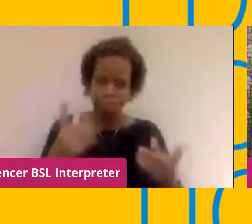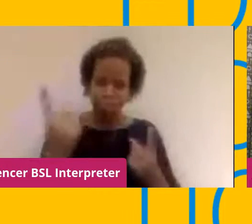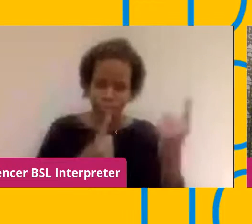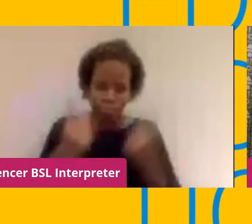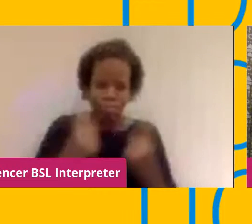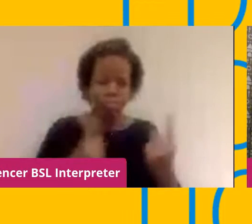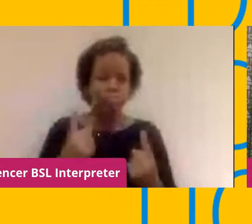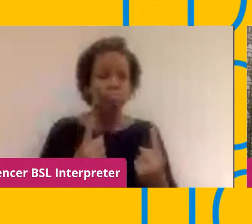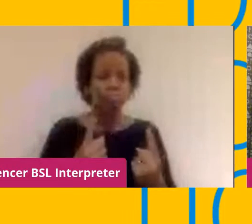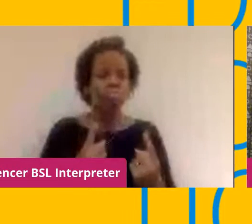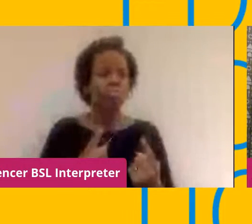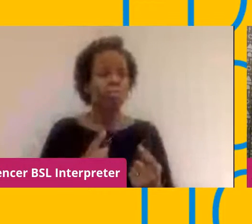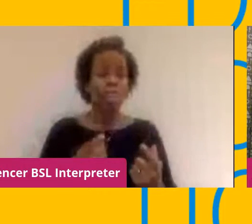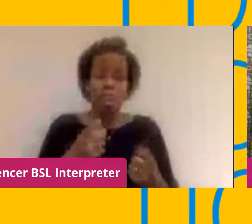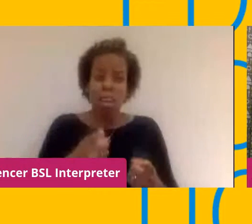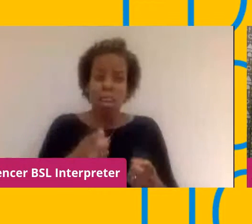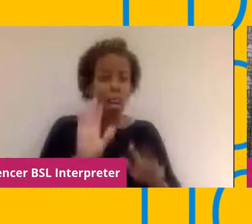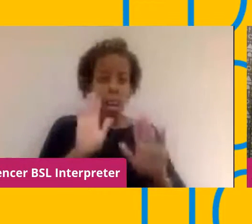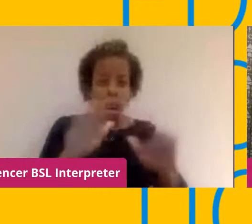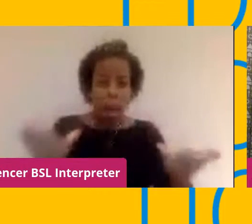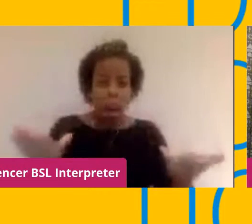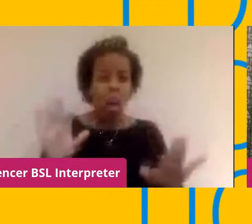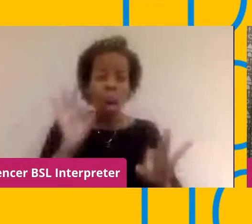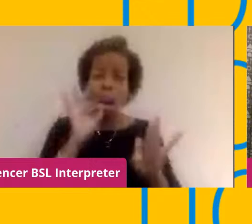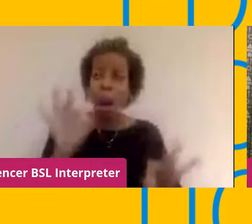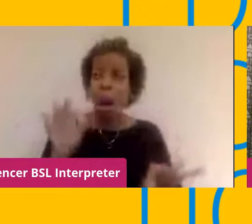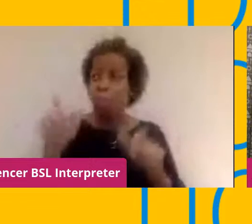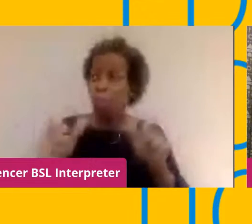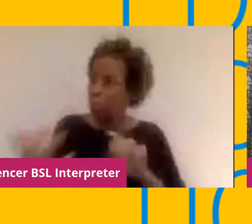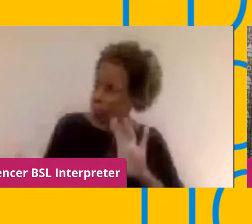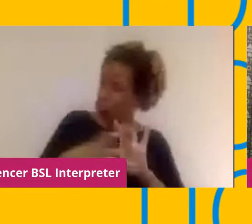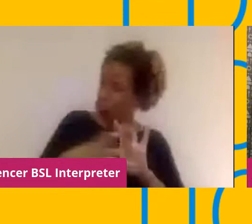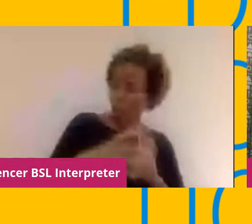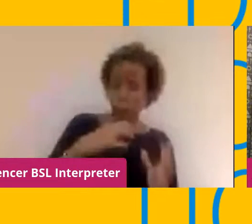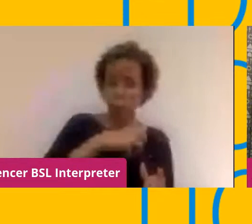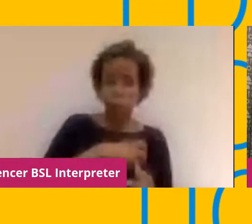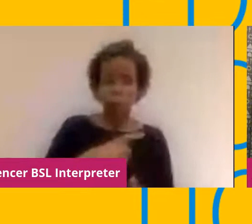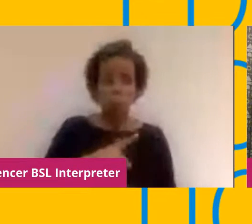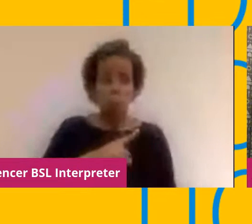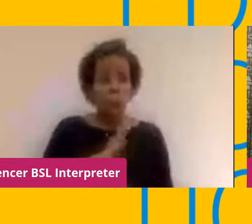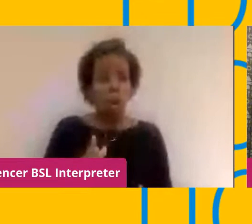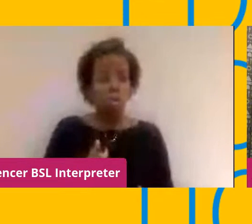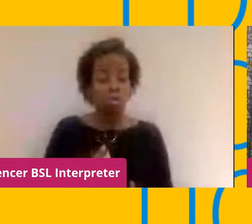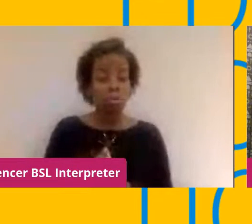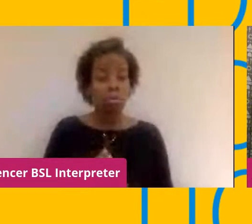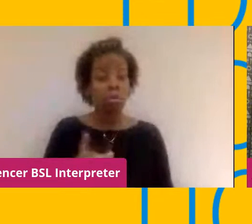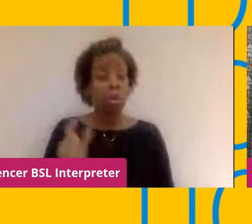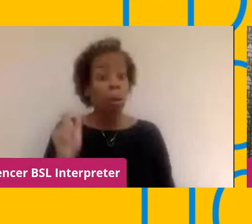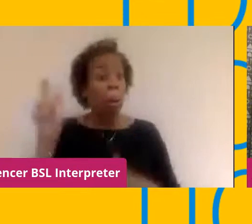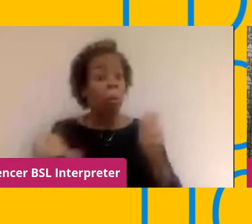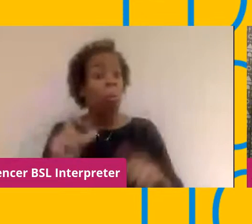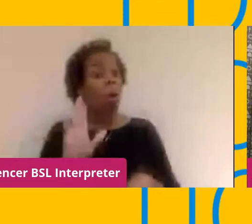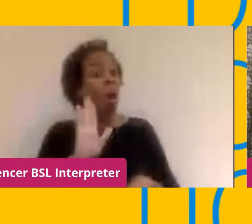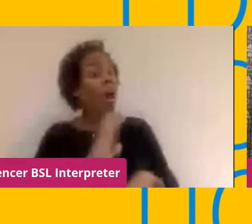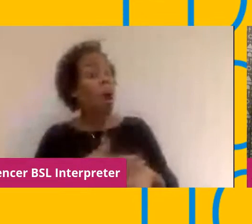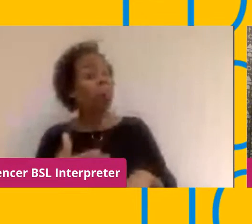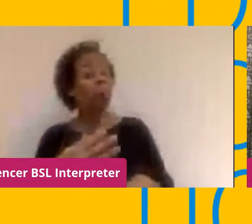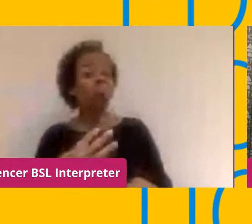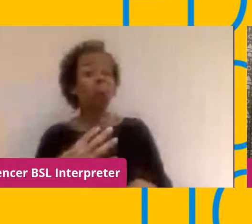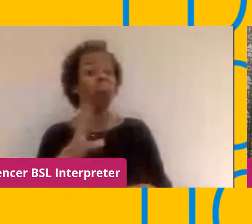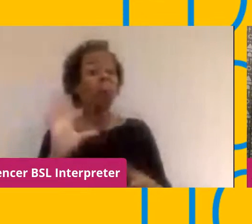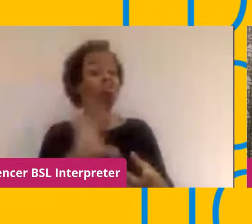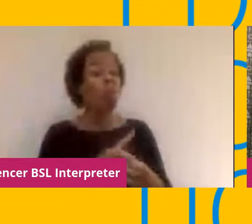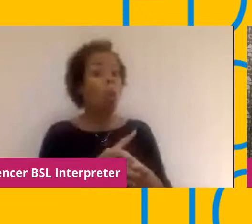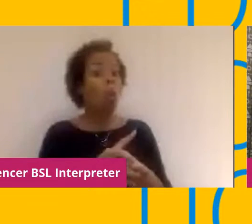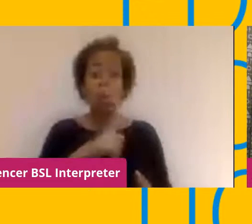just asking people to join a union. I know it sounds really daft, but the single biggest reason for people not joining a union is that nobody ever asked